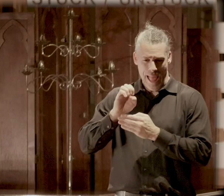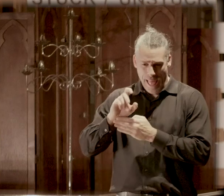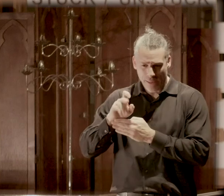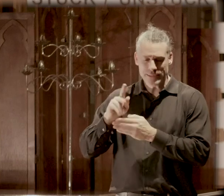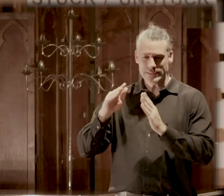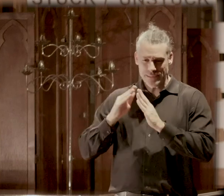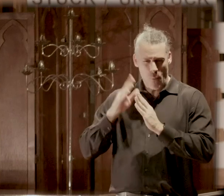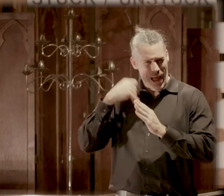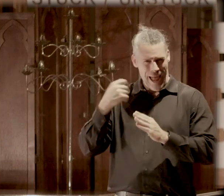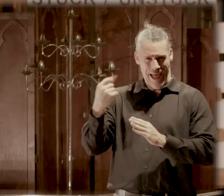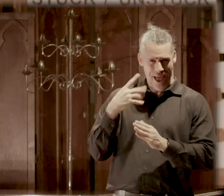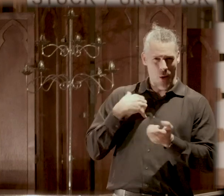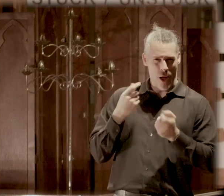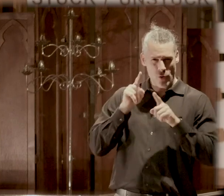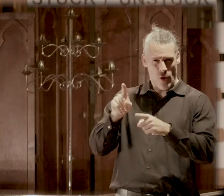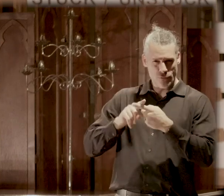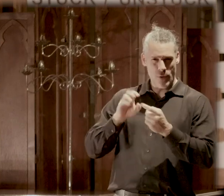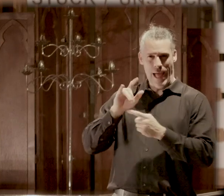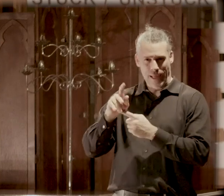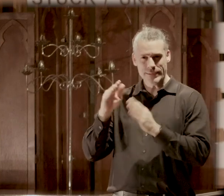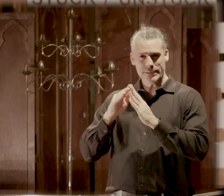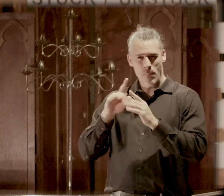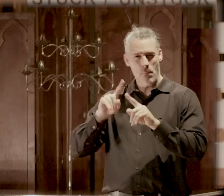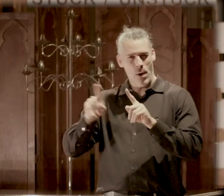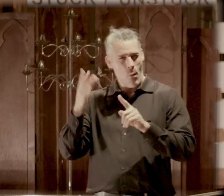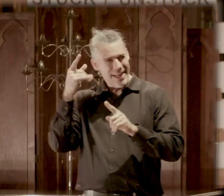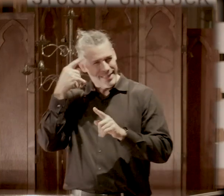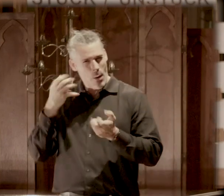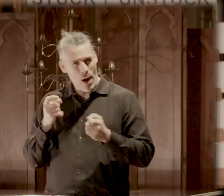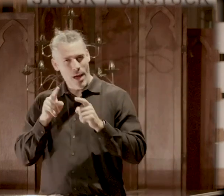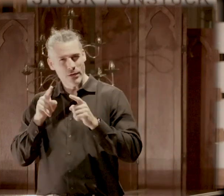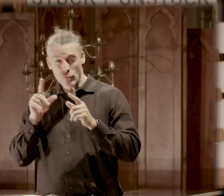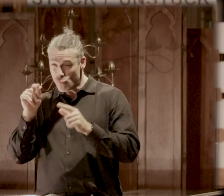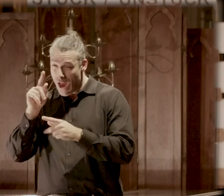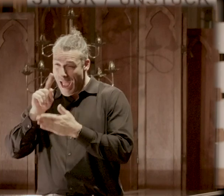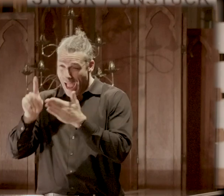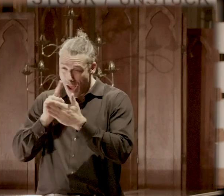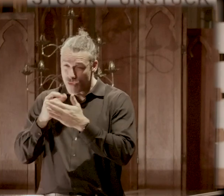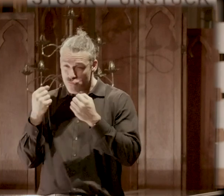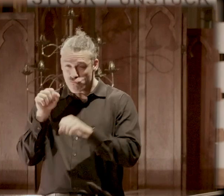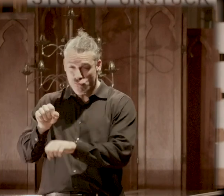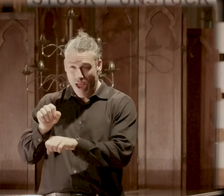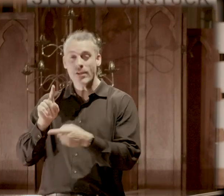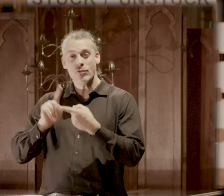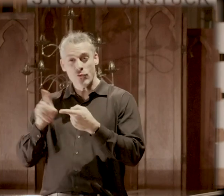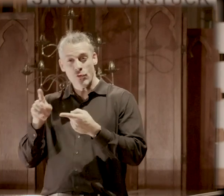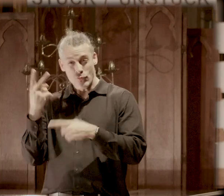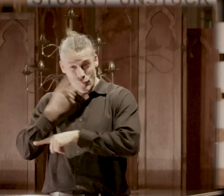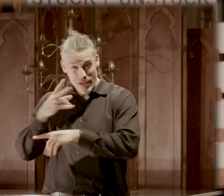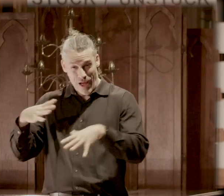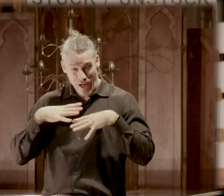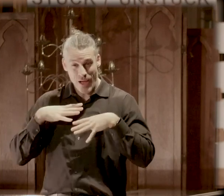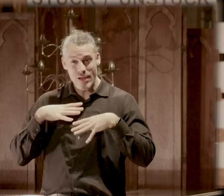you even ask if I want to go to Elk City? Why would you think that I would want to spend 20 hours driving on my